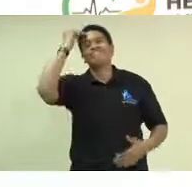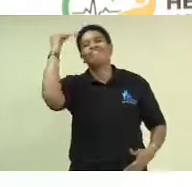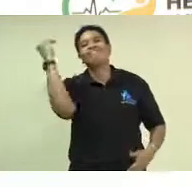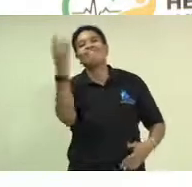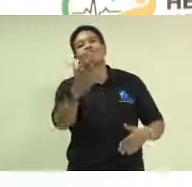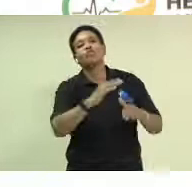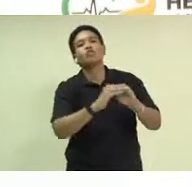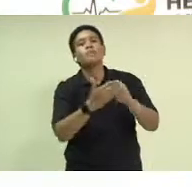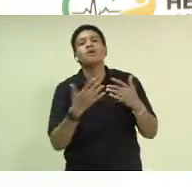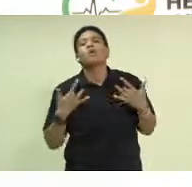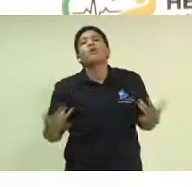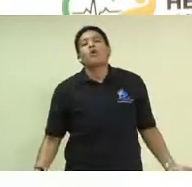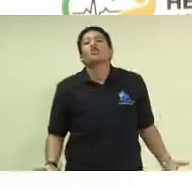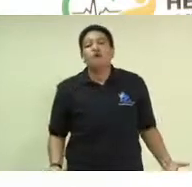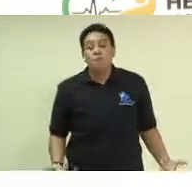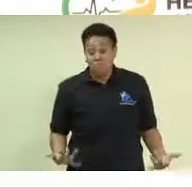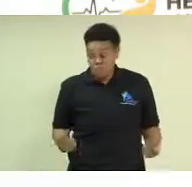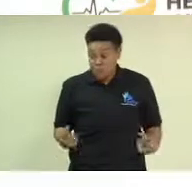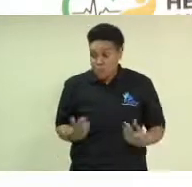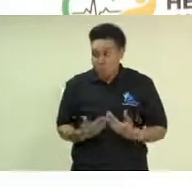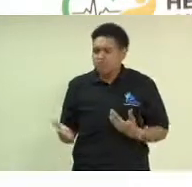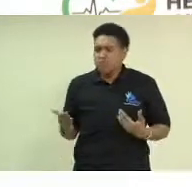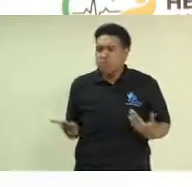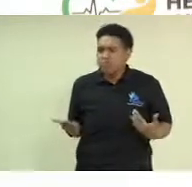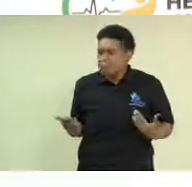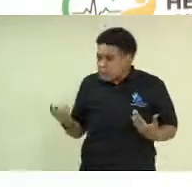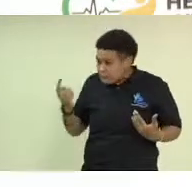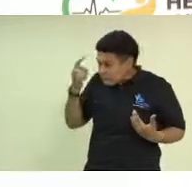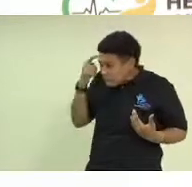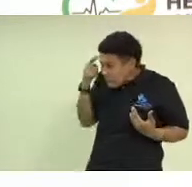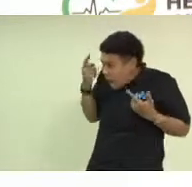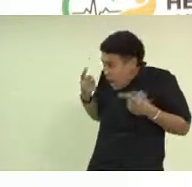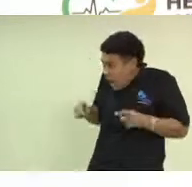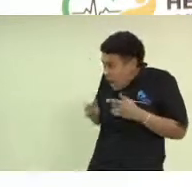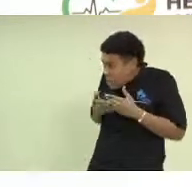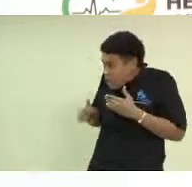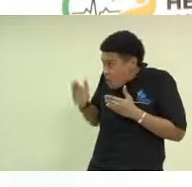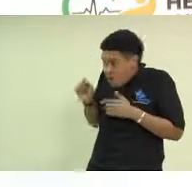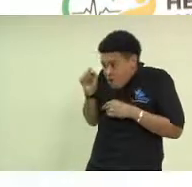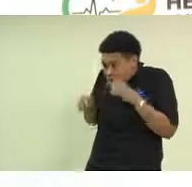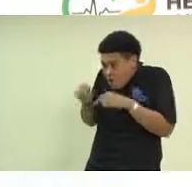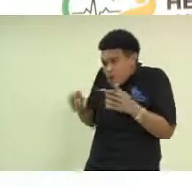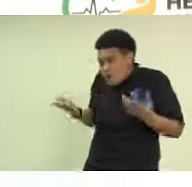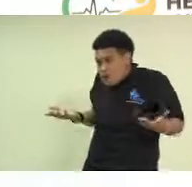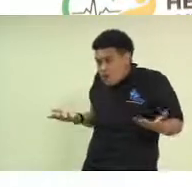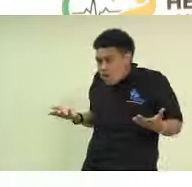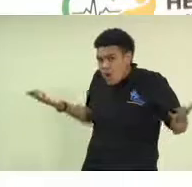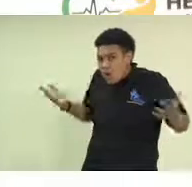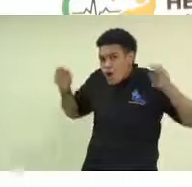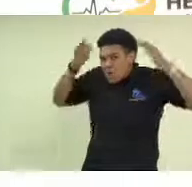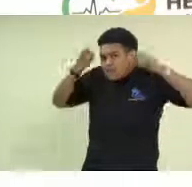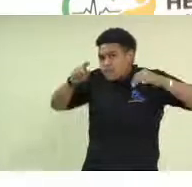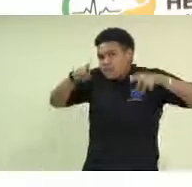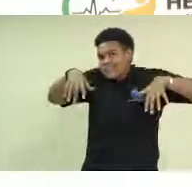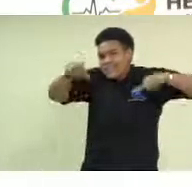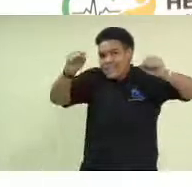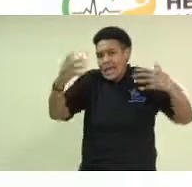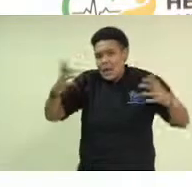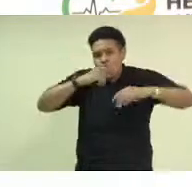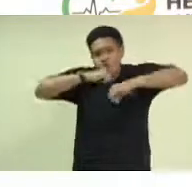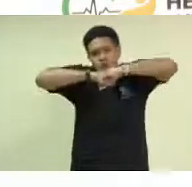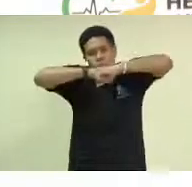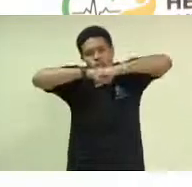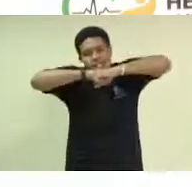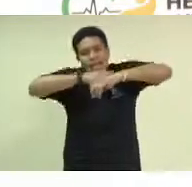country as to where we are, what we think will happen going forward, and what decisions need to be taken to